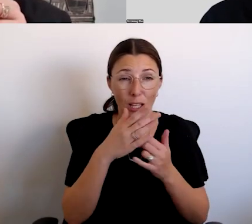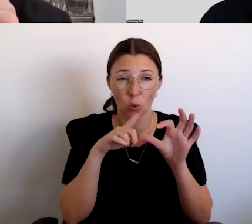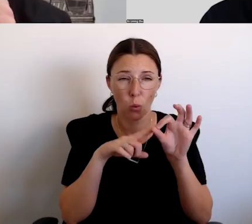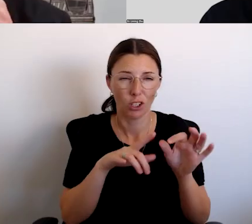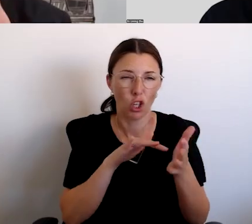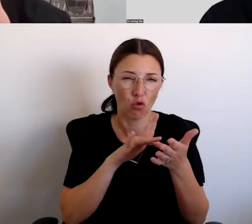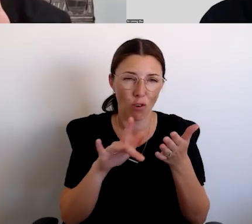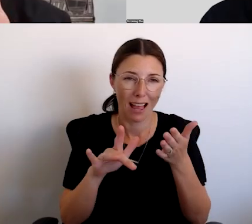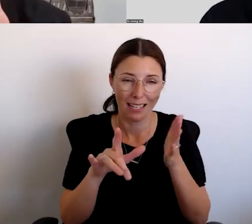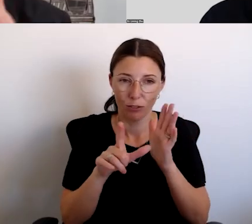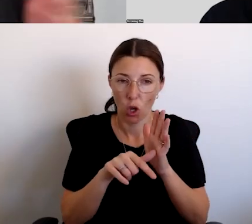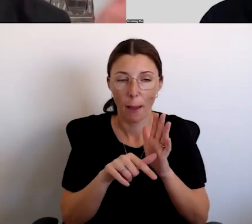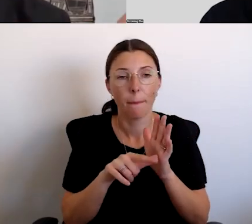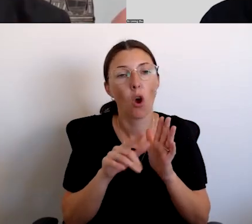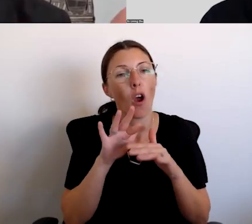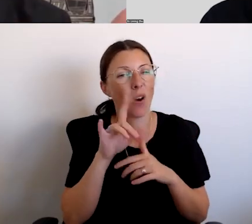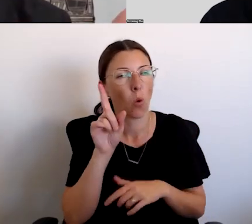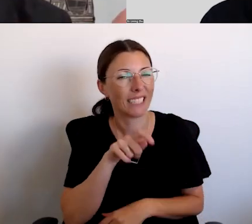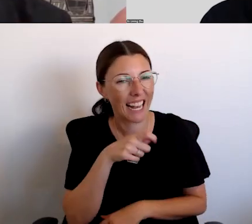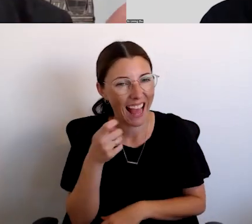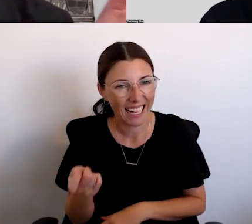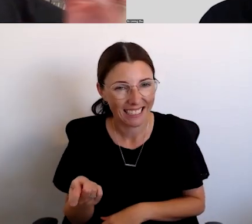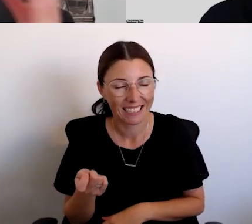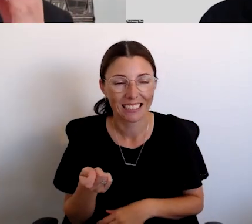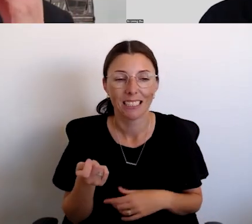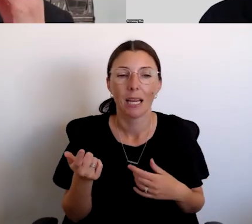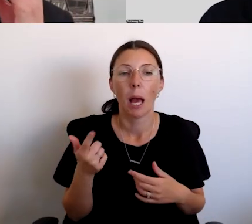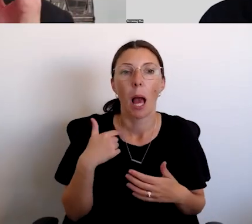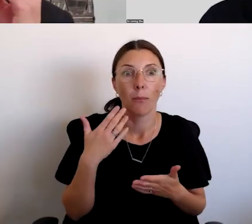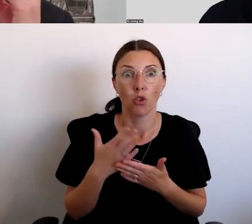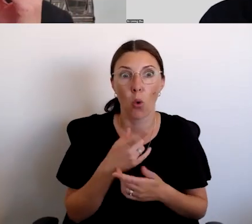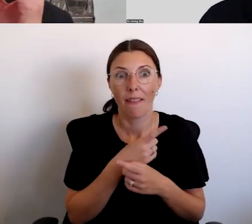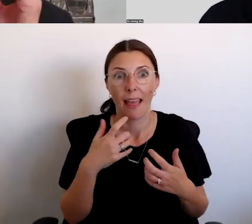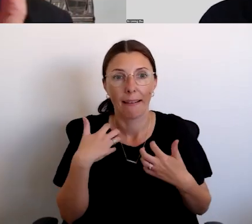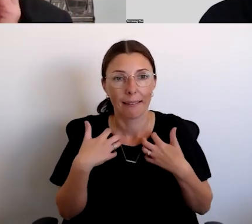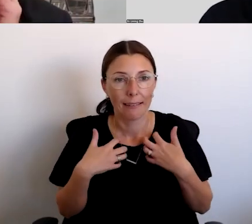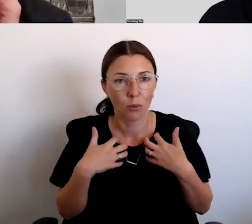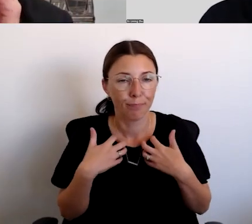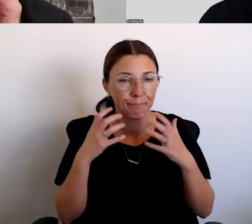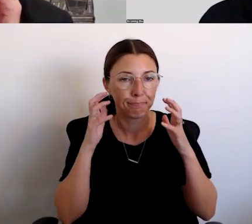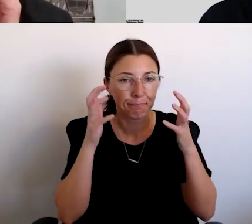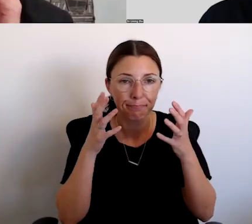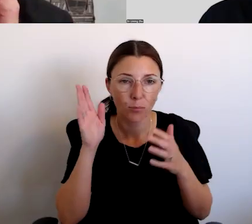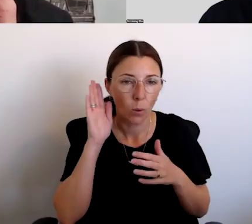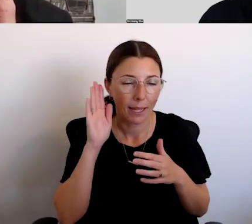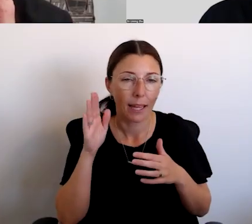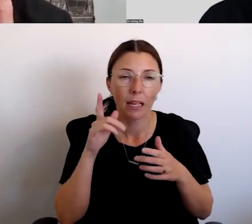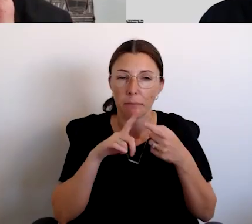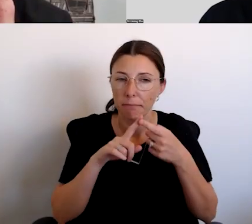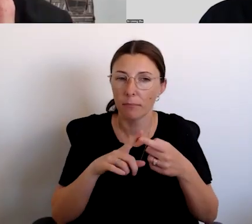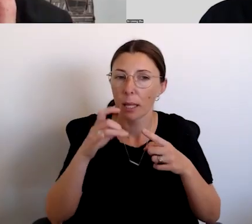to hear about that. So in terms of working in this space and continuing on this really, really important work for the